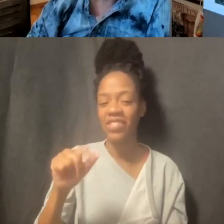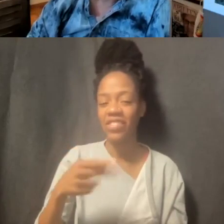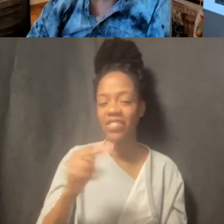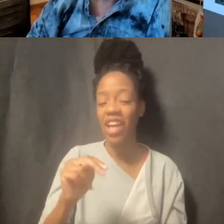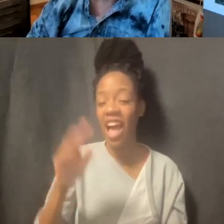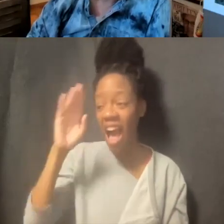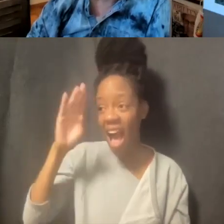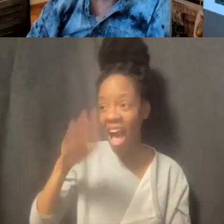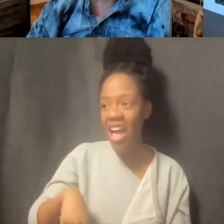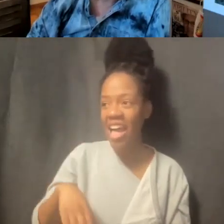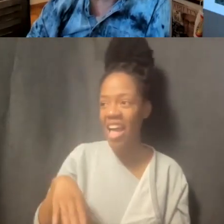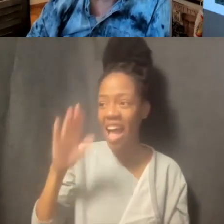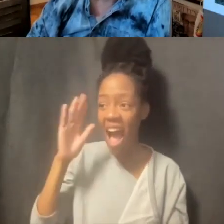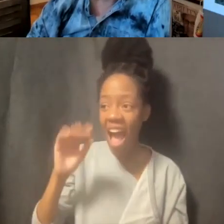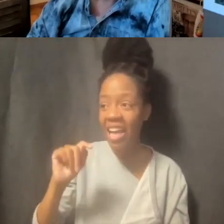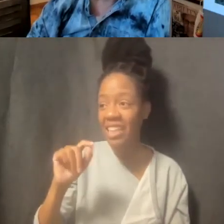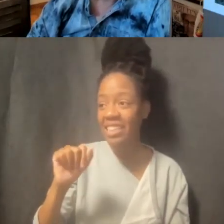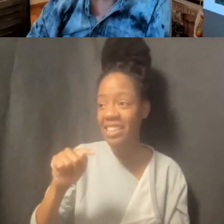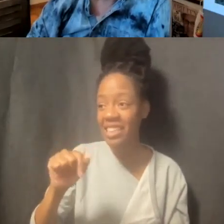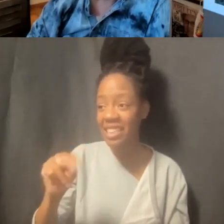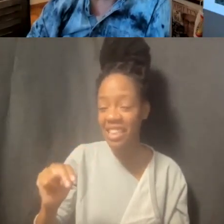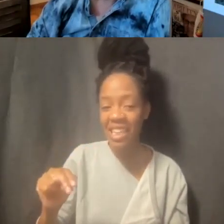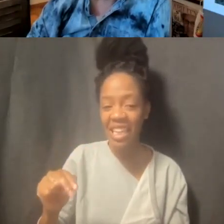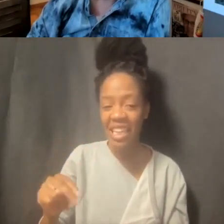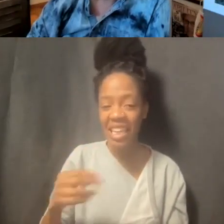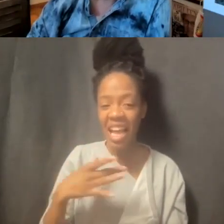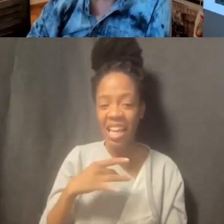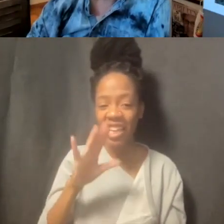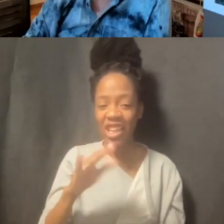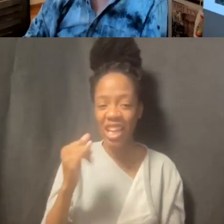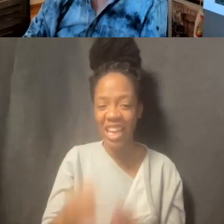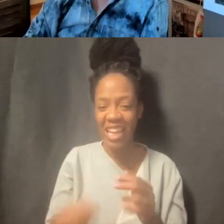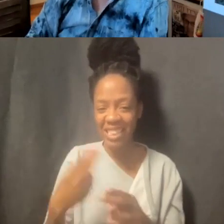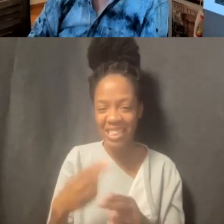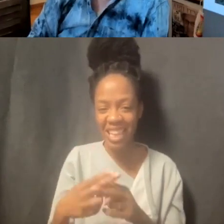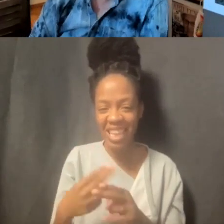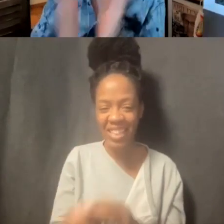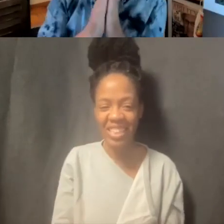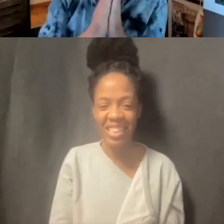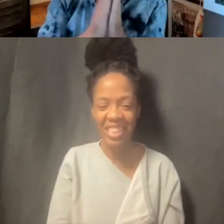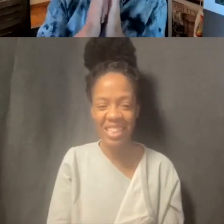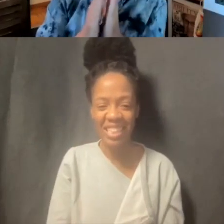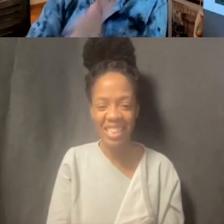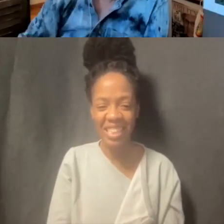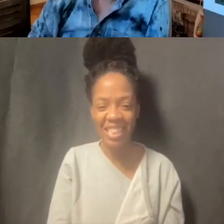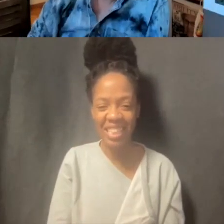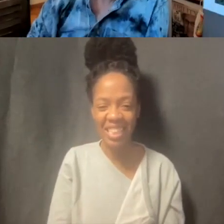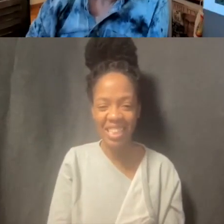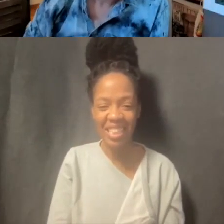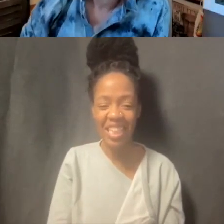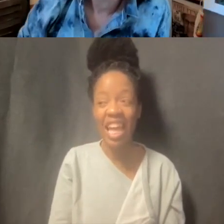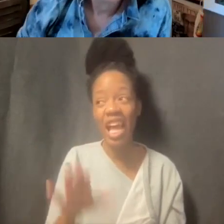Hey, Stan Zimmerman. Hi, nice to meet you. Well, I like your last name, by the way. At least you're not related to David, by